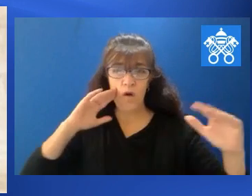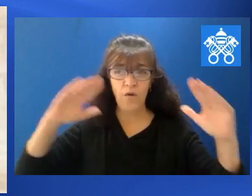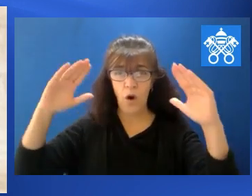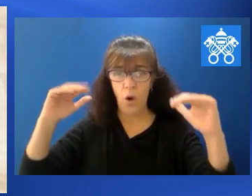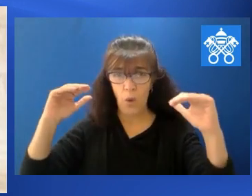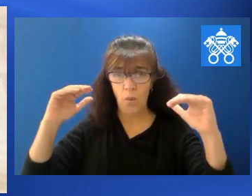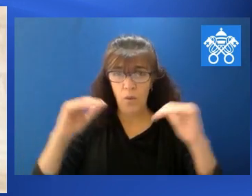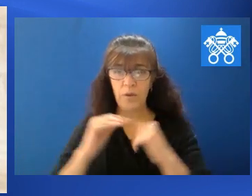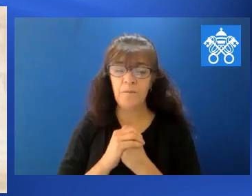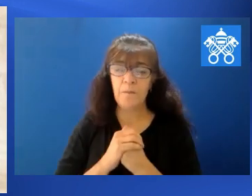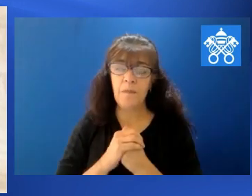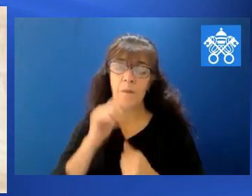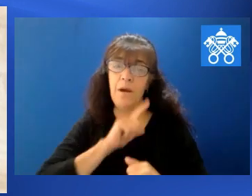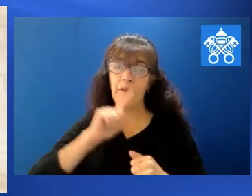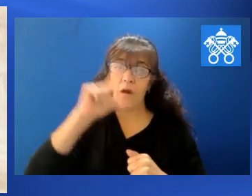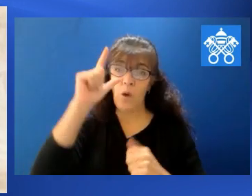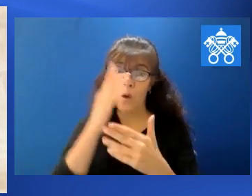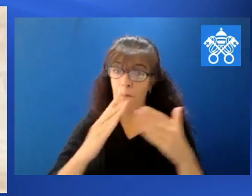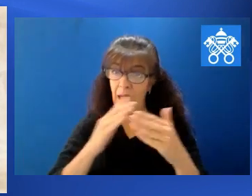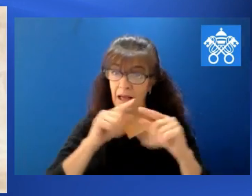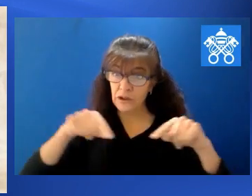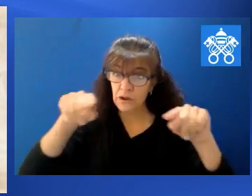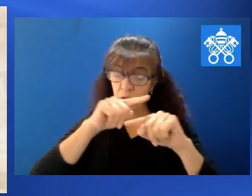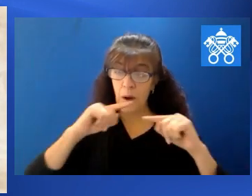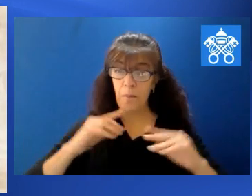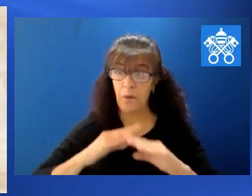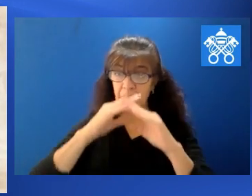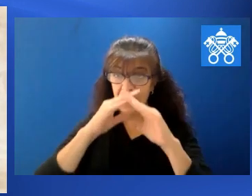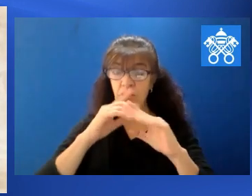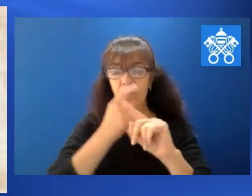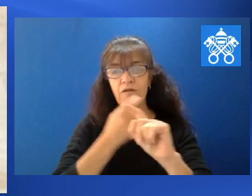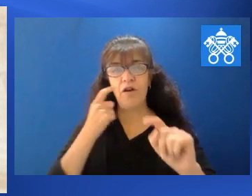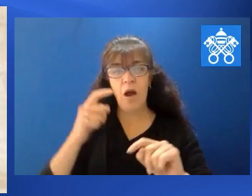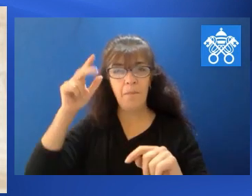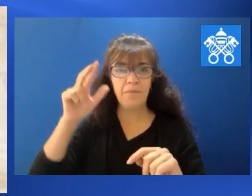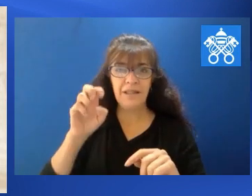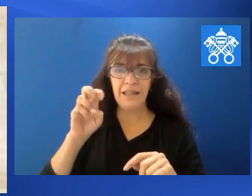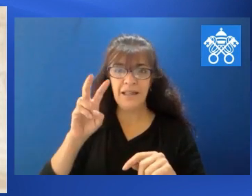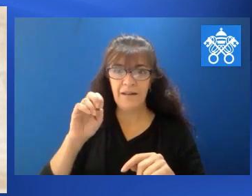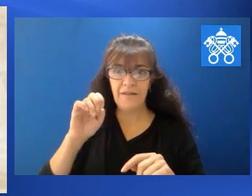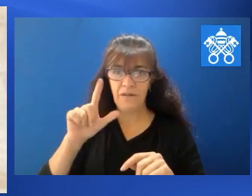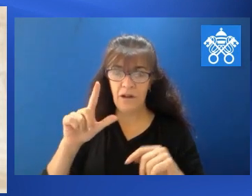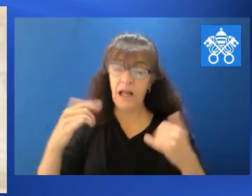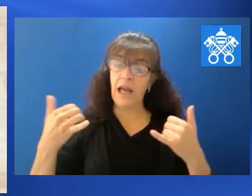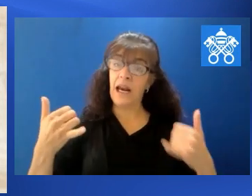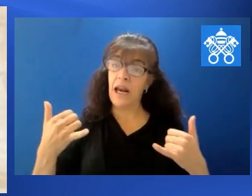May the Lord bless you and protect you from every evil. And now, the